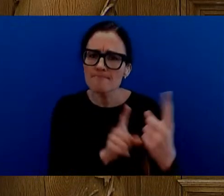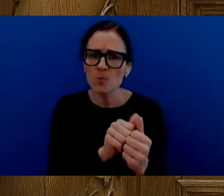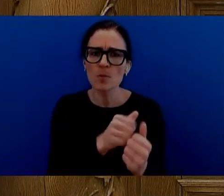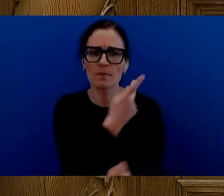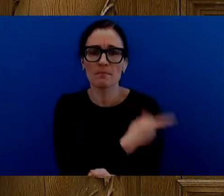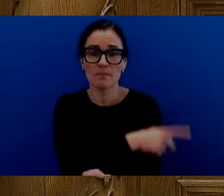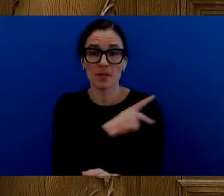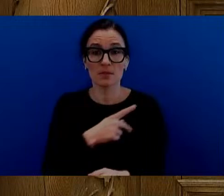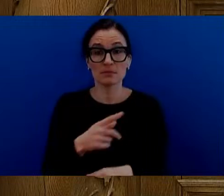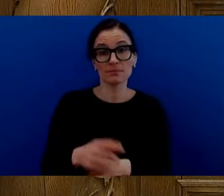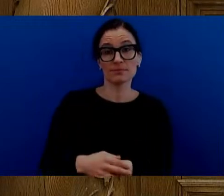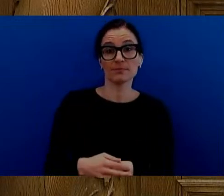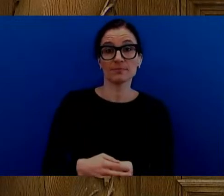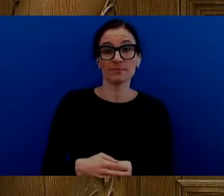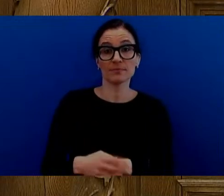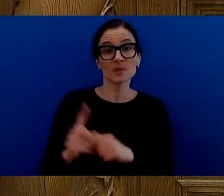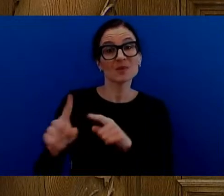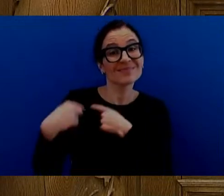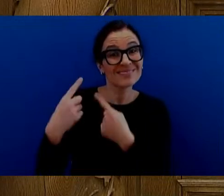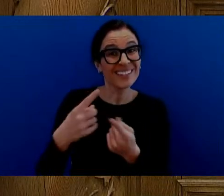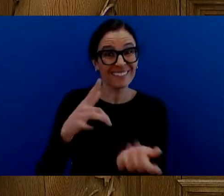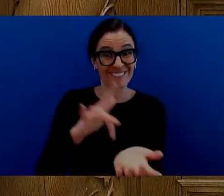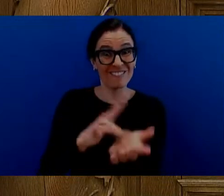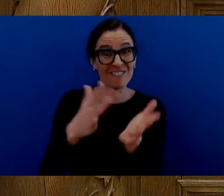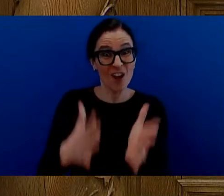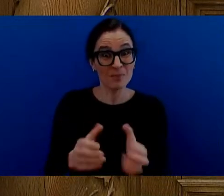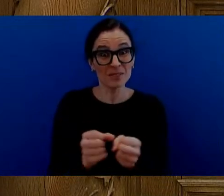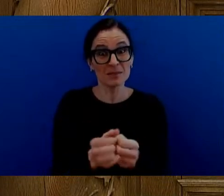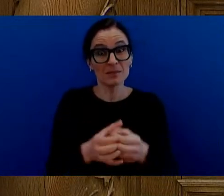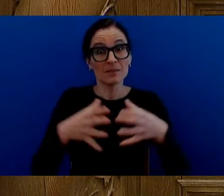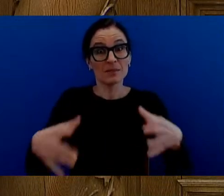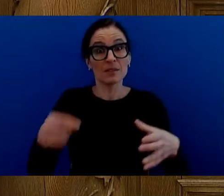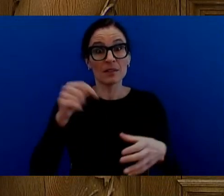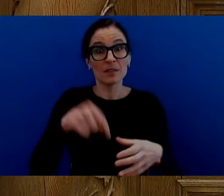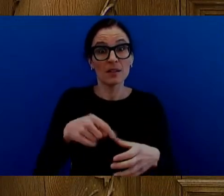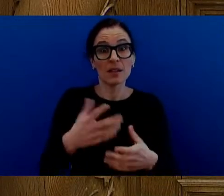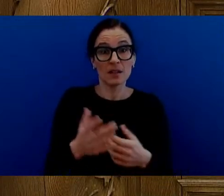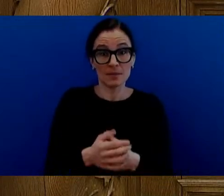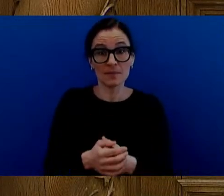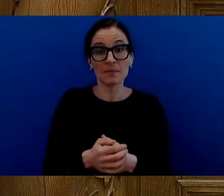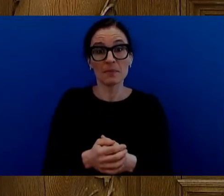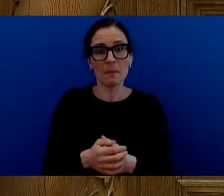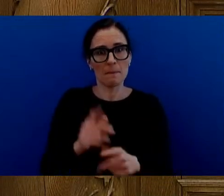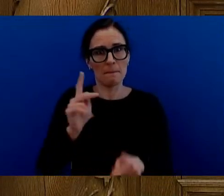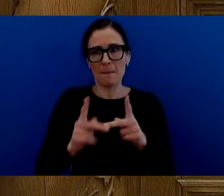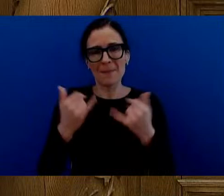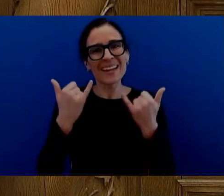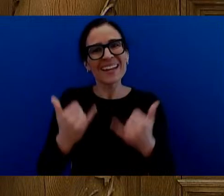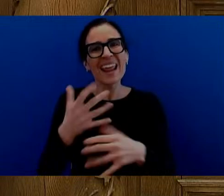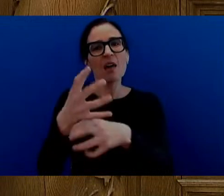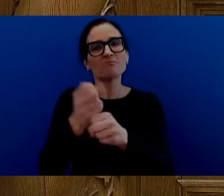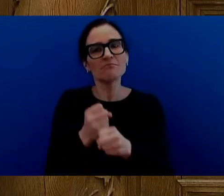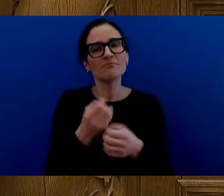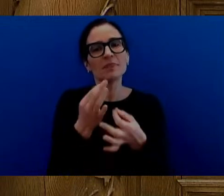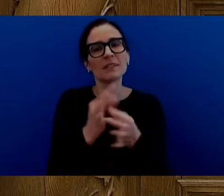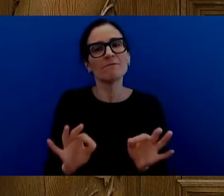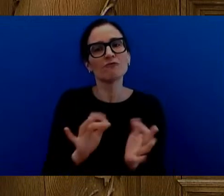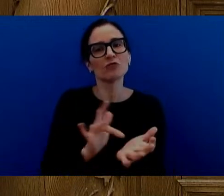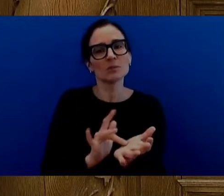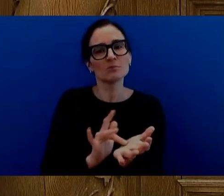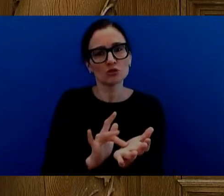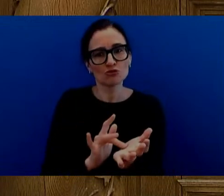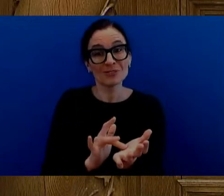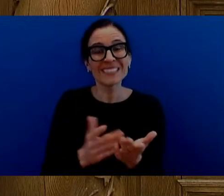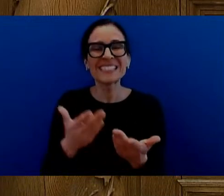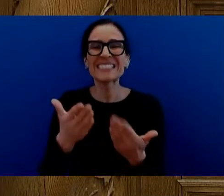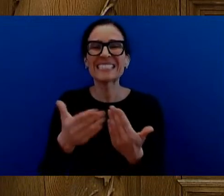for minor ailments and free contraception quicker and more easily. We've tripled the number of nurse practitioners in